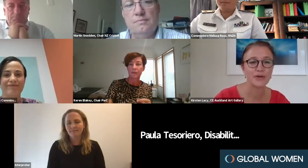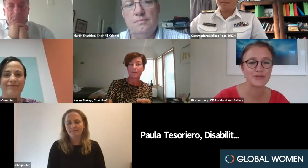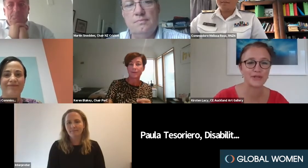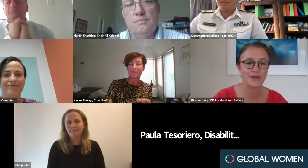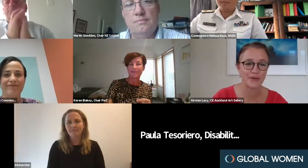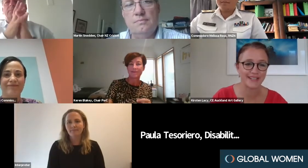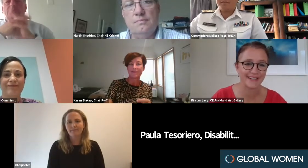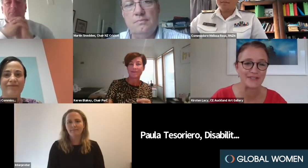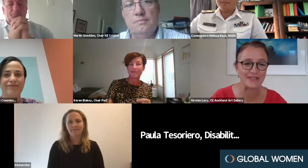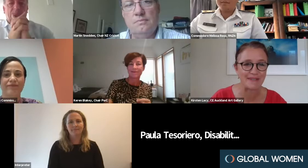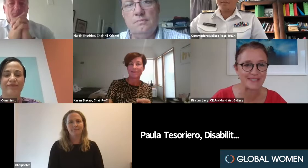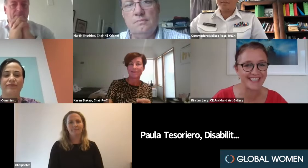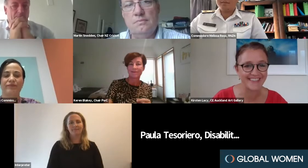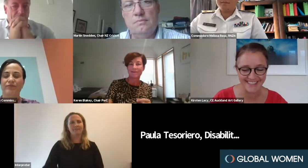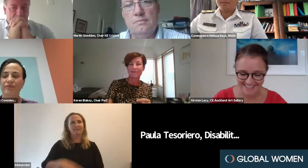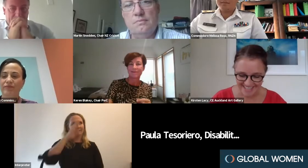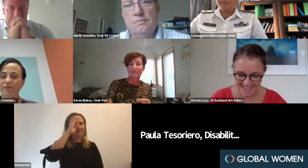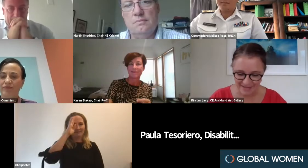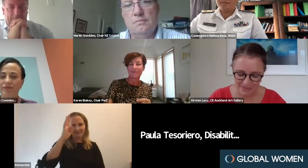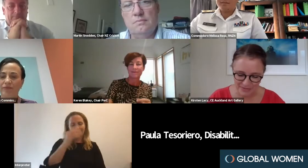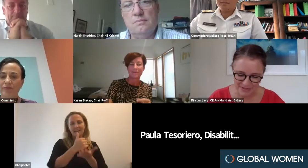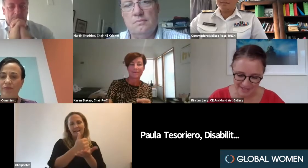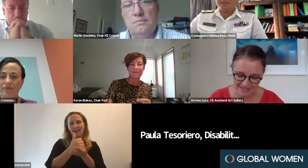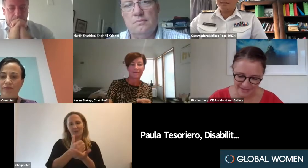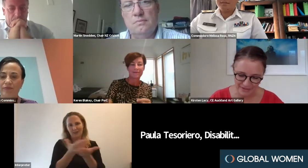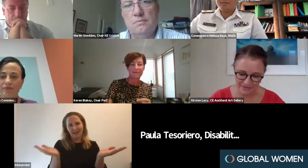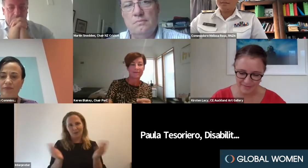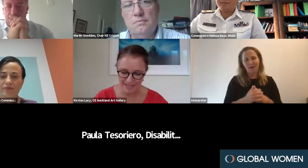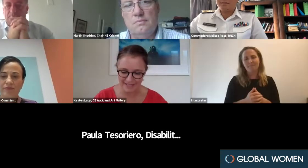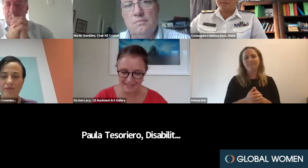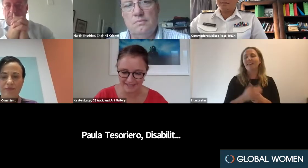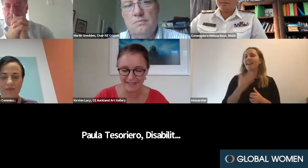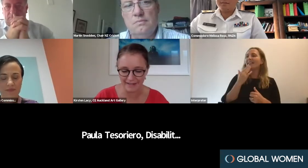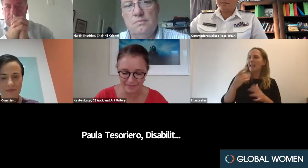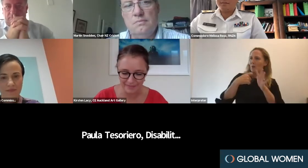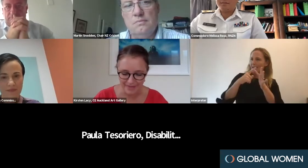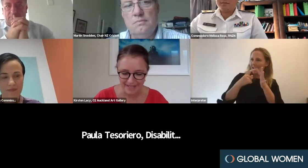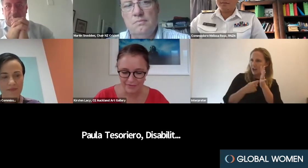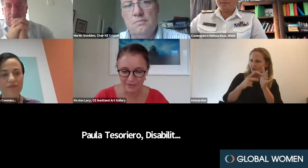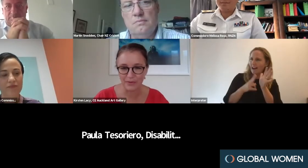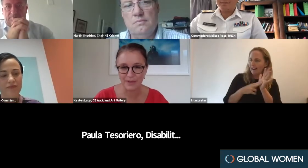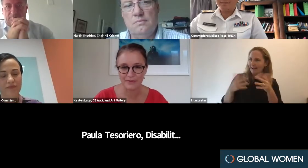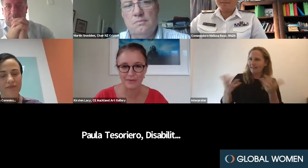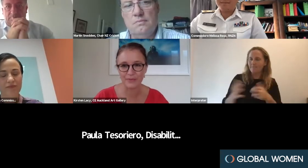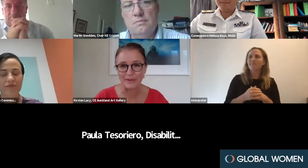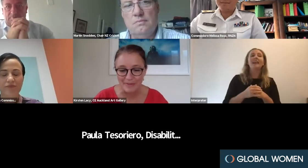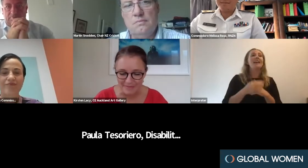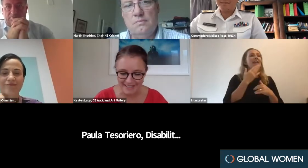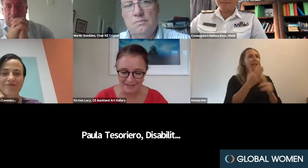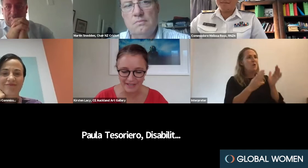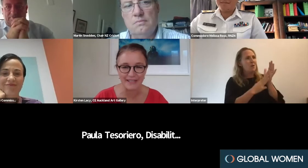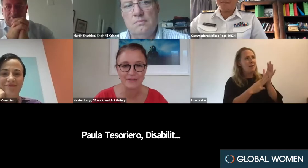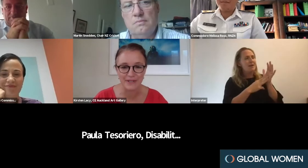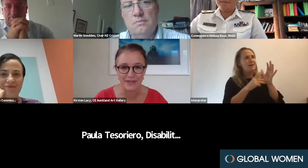Tēnā koutou katoa. Thank you so much, Karen. Also, a thank you, Maylene, for your wonderful